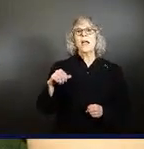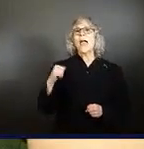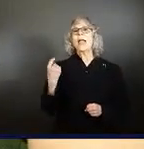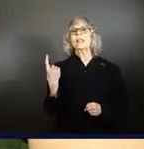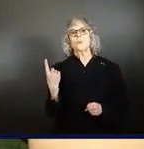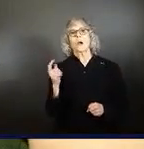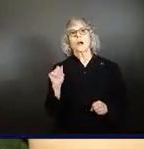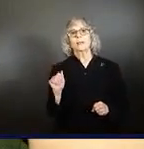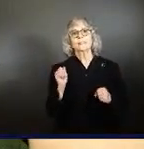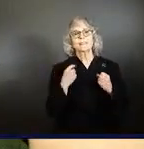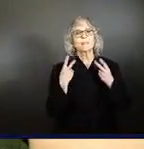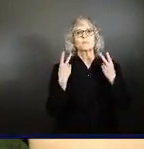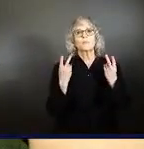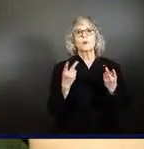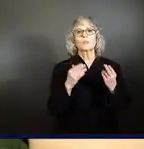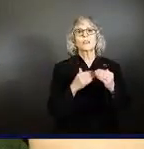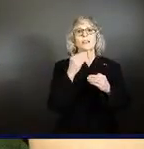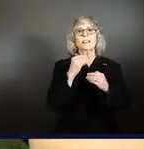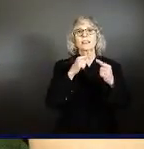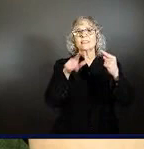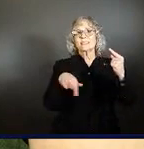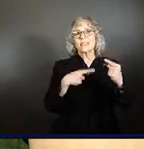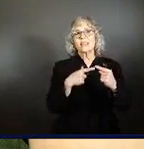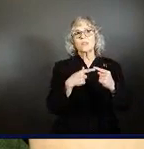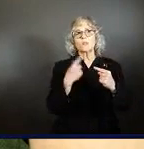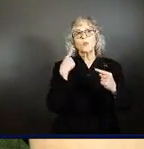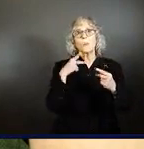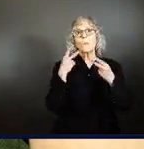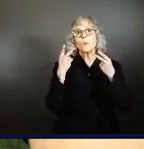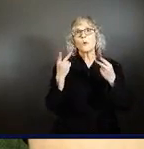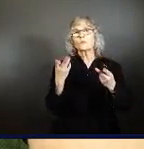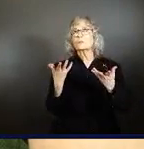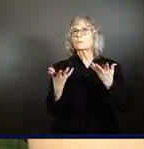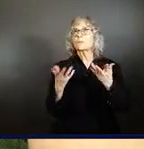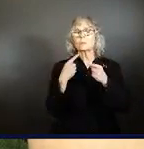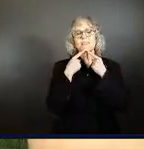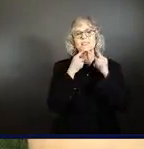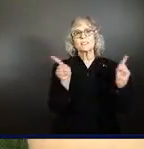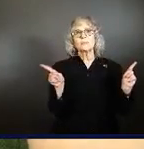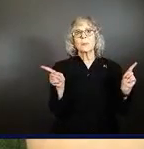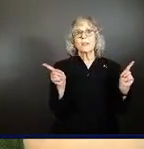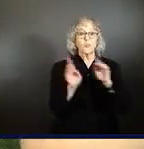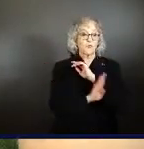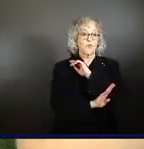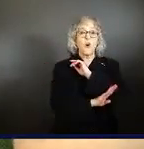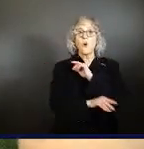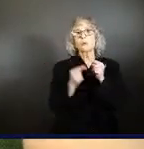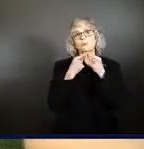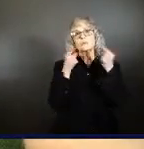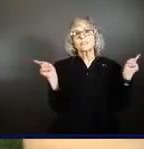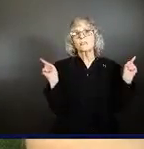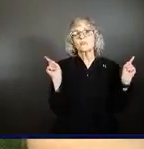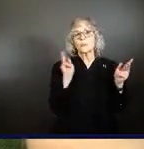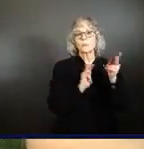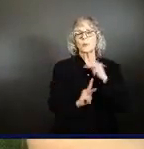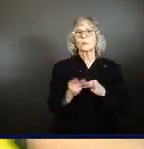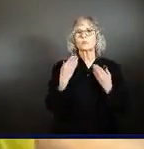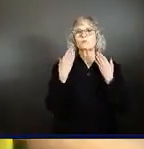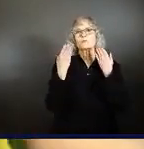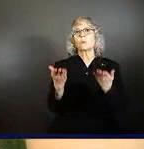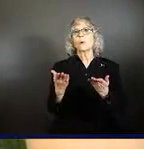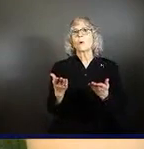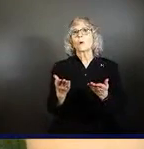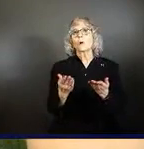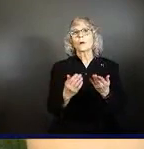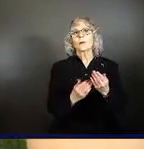propose. The next cycle for proposals there'll be an announcement made in the fall for people to propose to use next